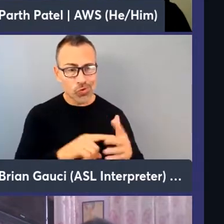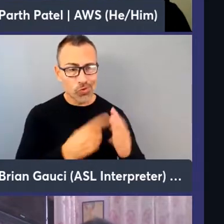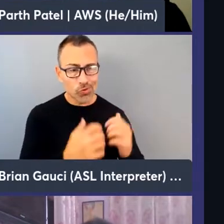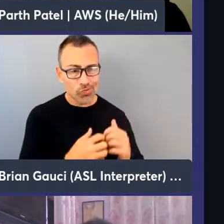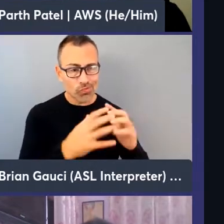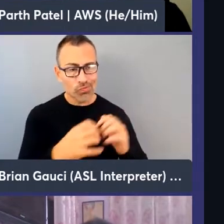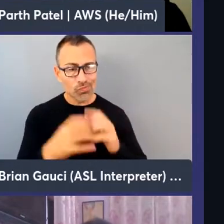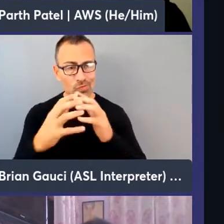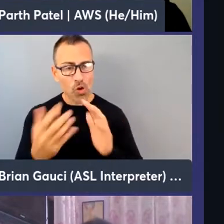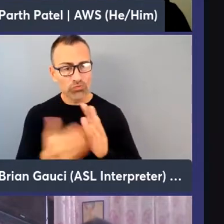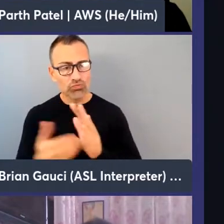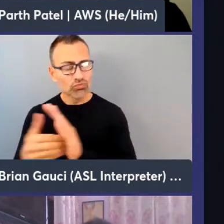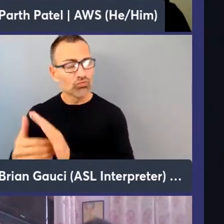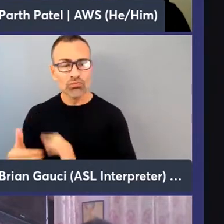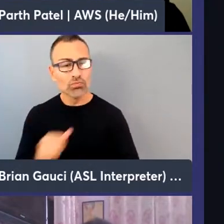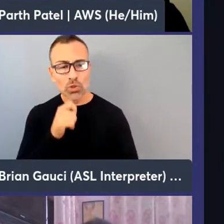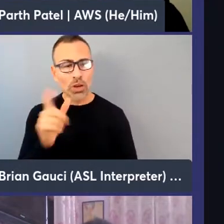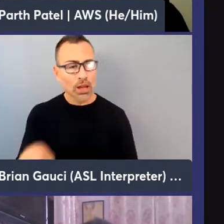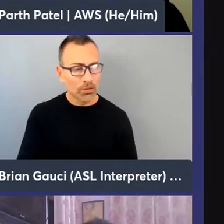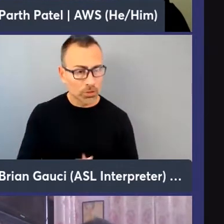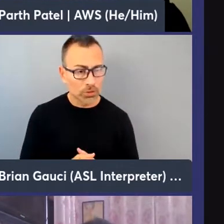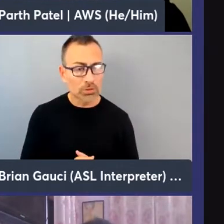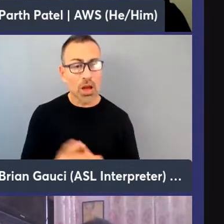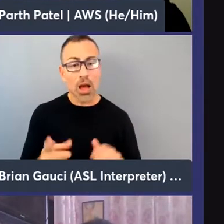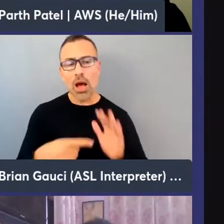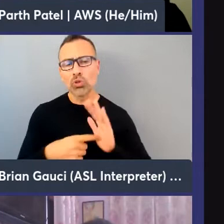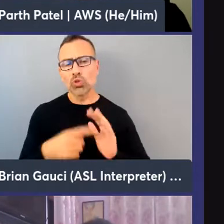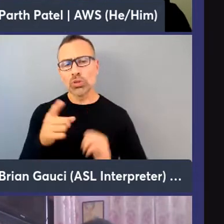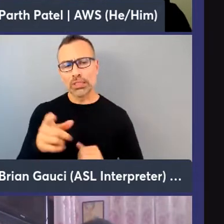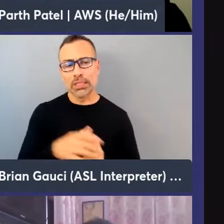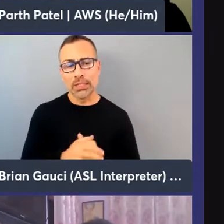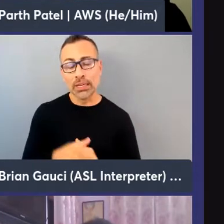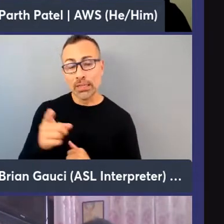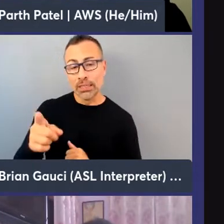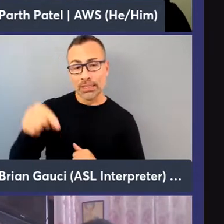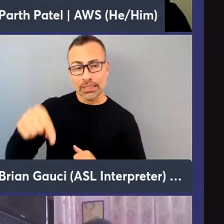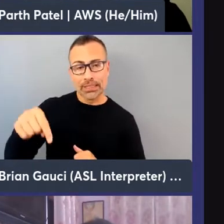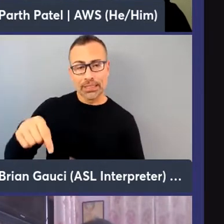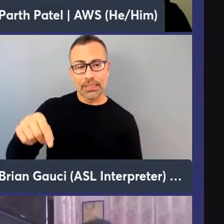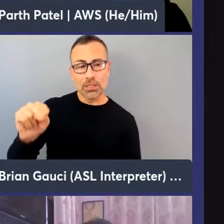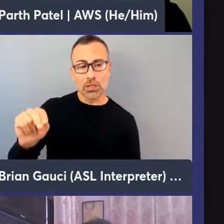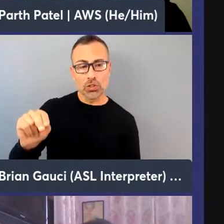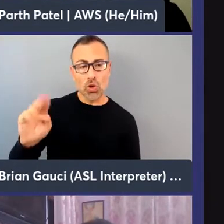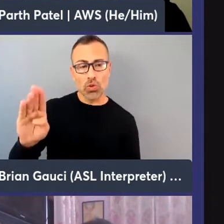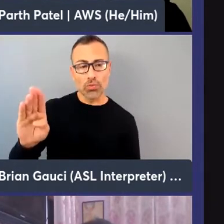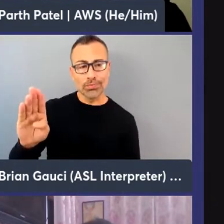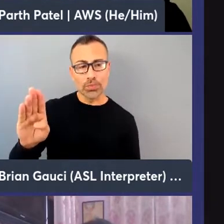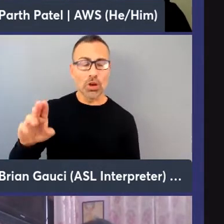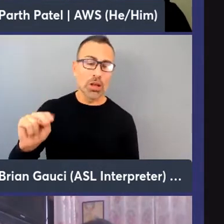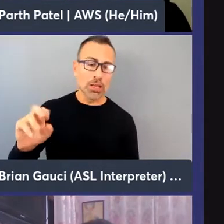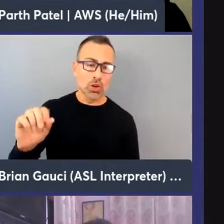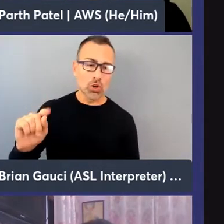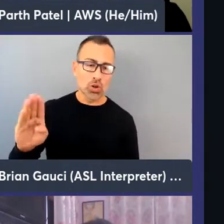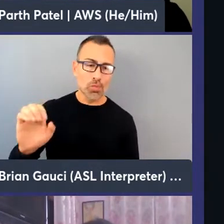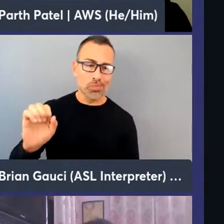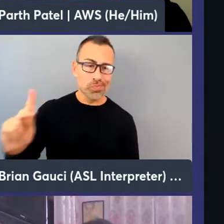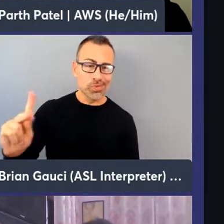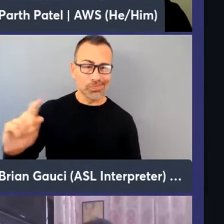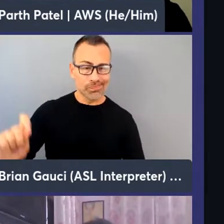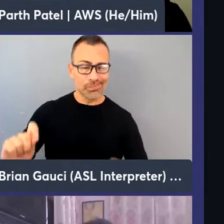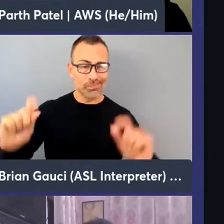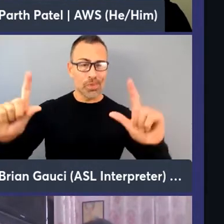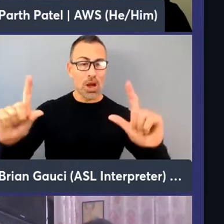let me show you. So I published this notebook. It is leveraging one of the data